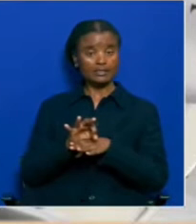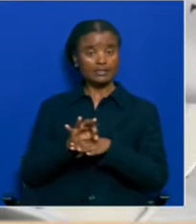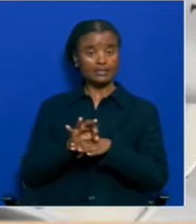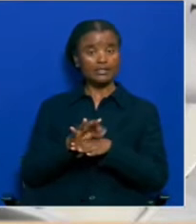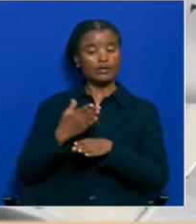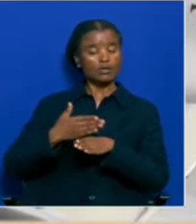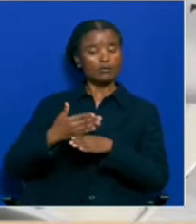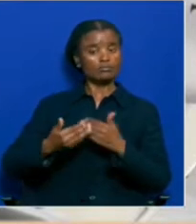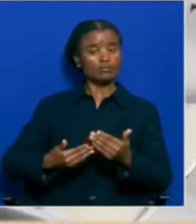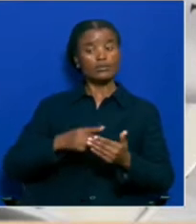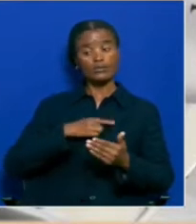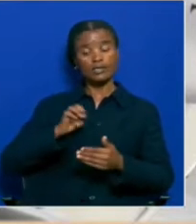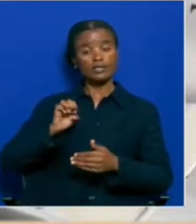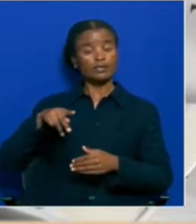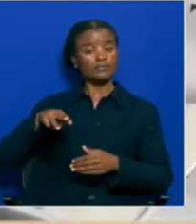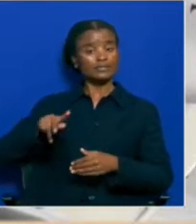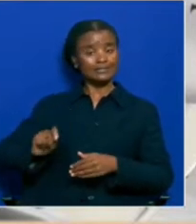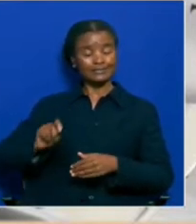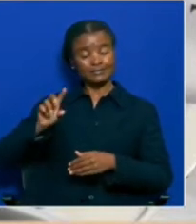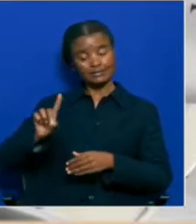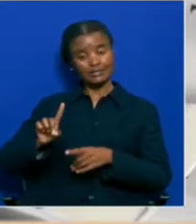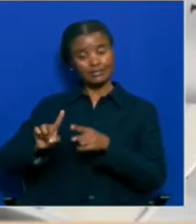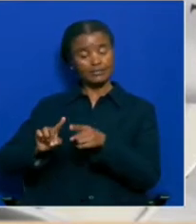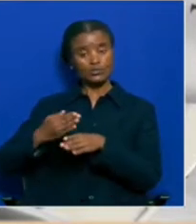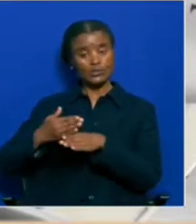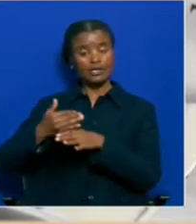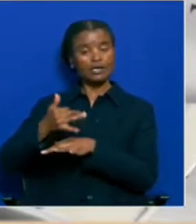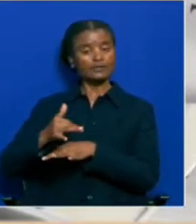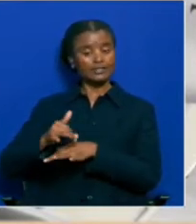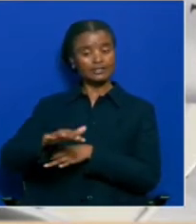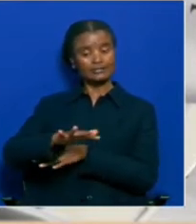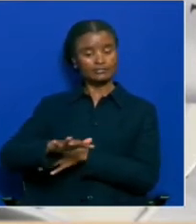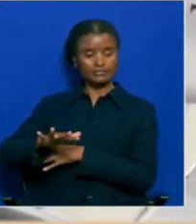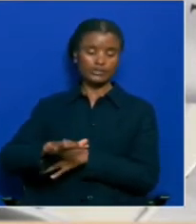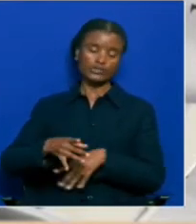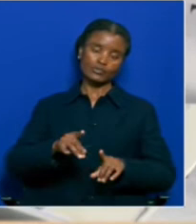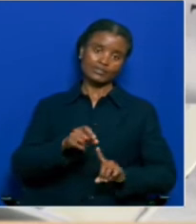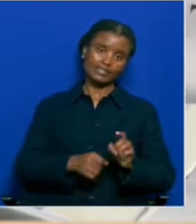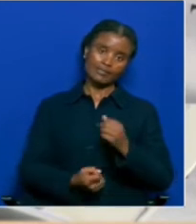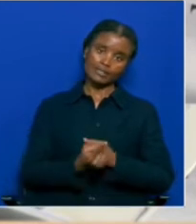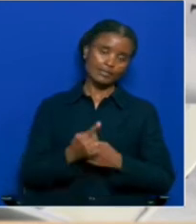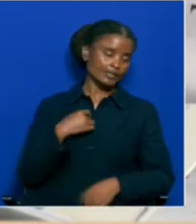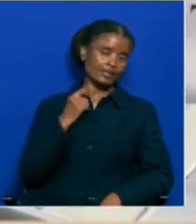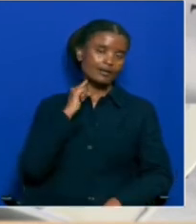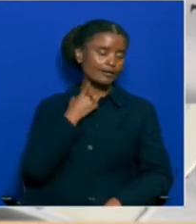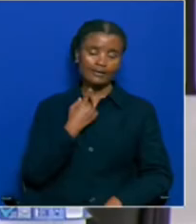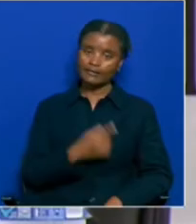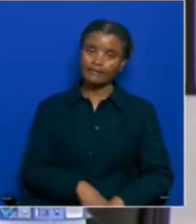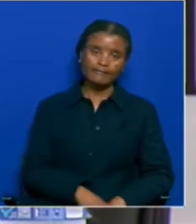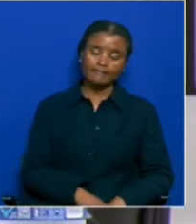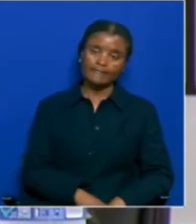still operates outside its It's- jurisdiction. Chairperson, it's happening, I can't lie. Okay. Yes, it's not only